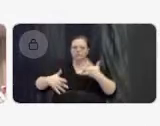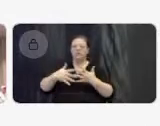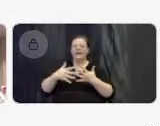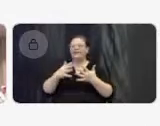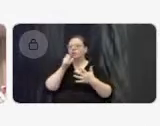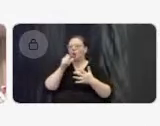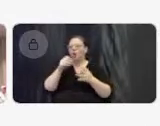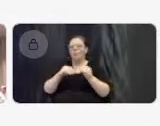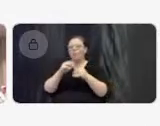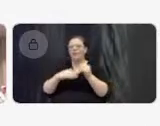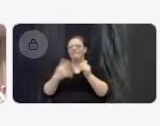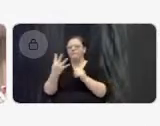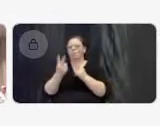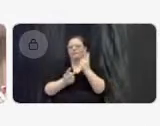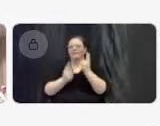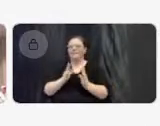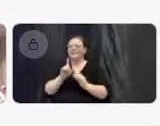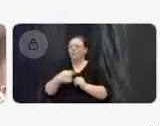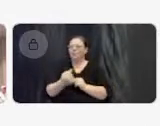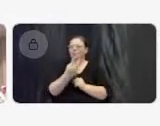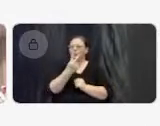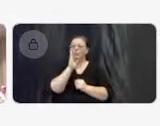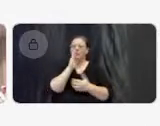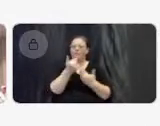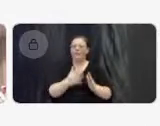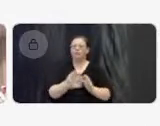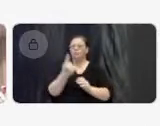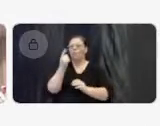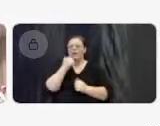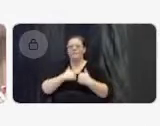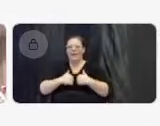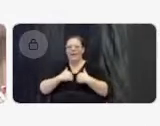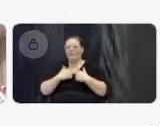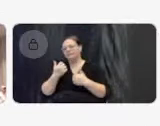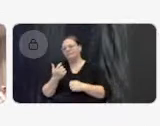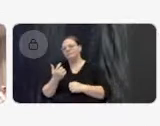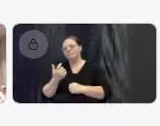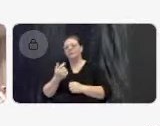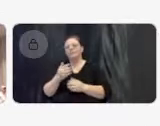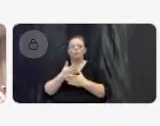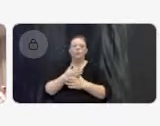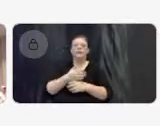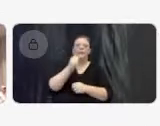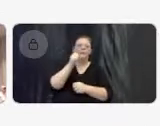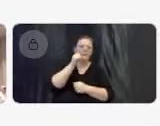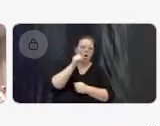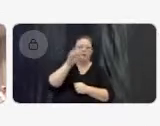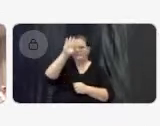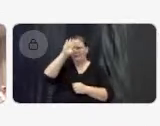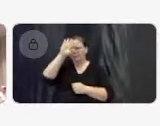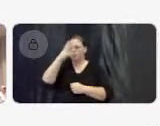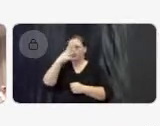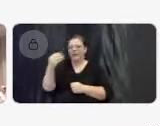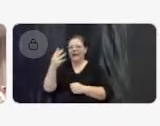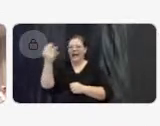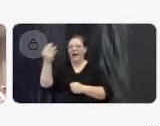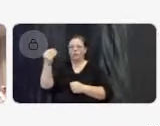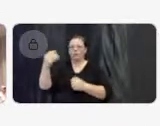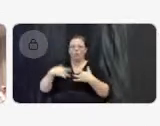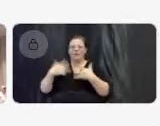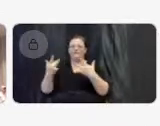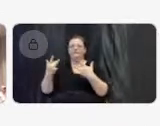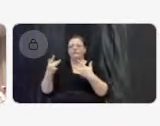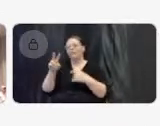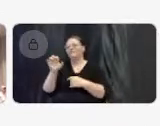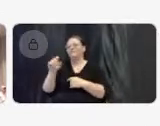only a 2-bedroom, 1-bath. Between the bars, the fire station, and the outdoor veterinarian